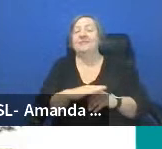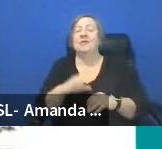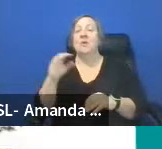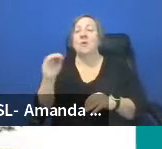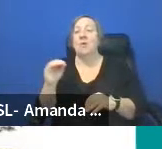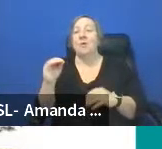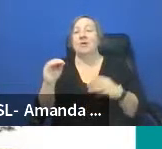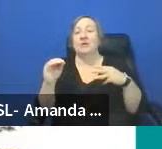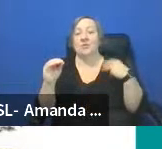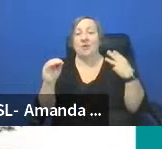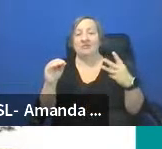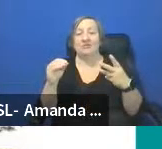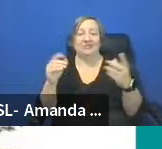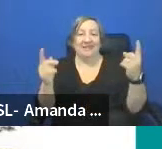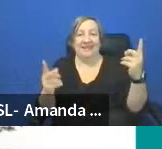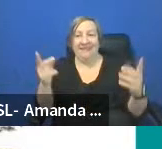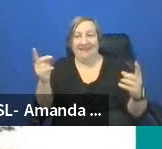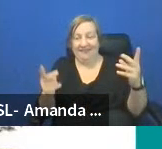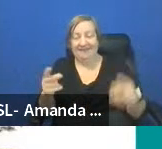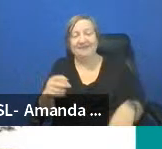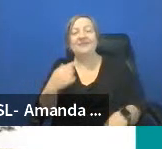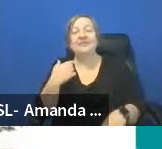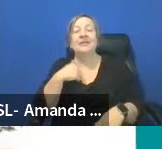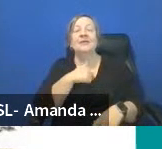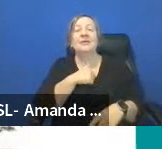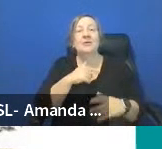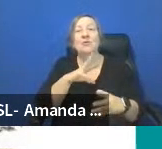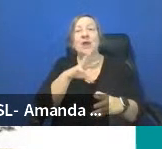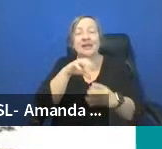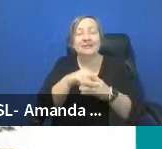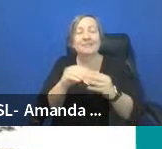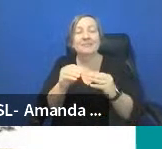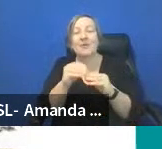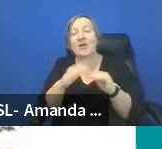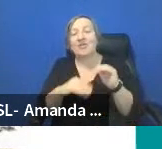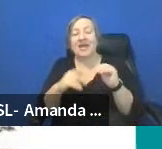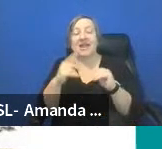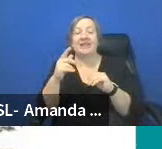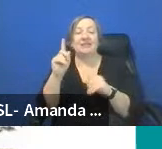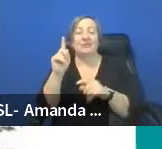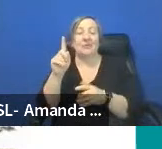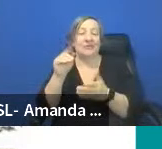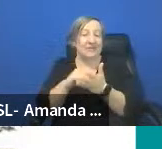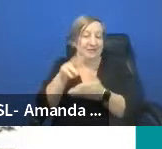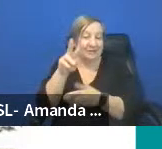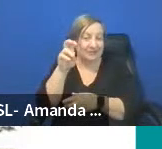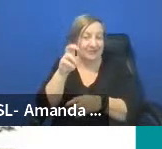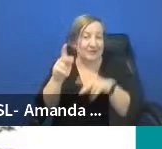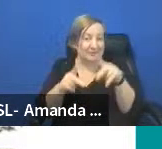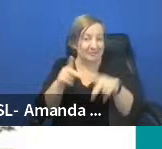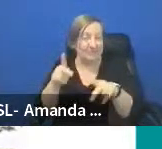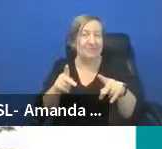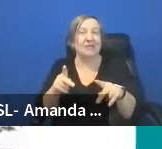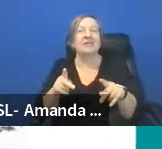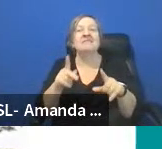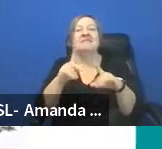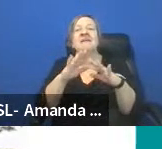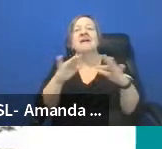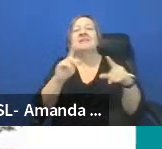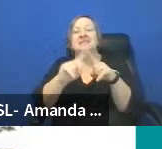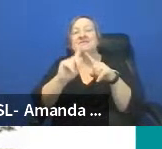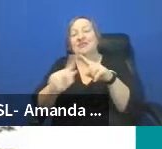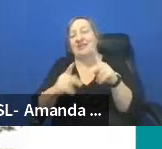and Washington. We engage with more than 1,200 individuals at a diverse range of